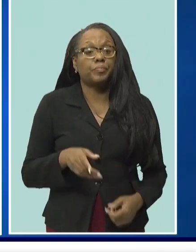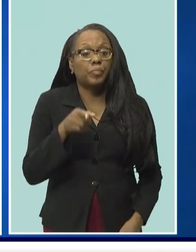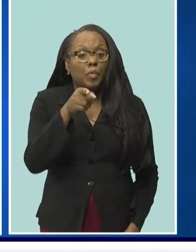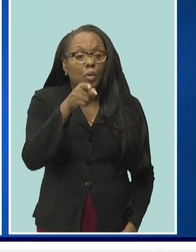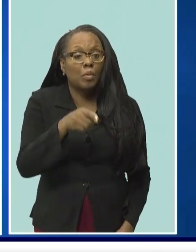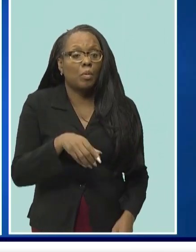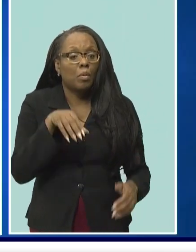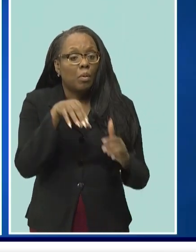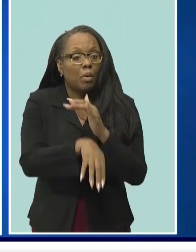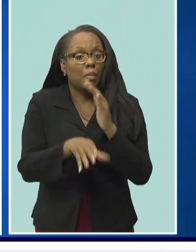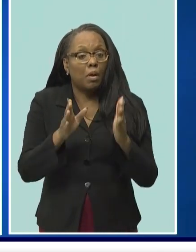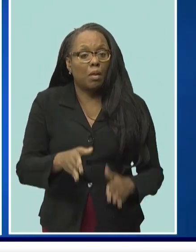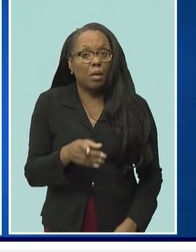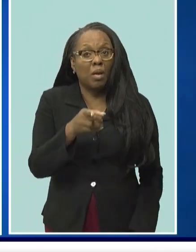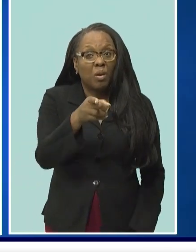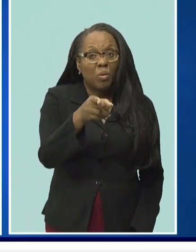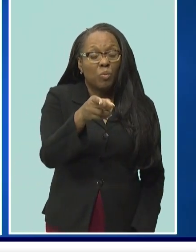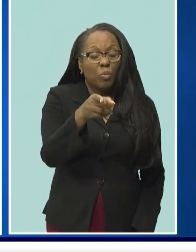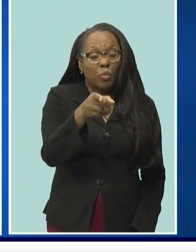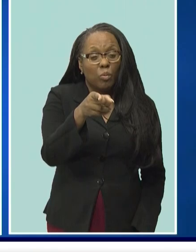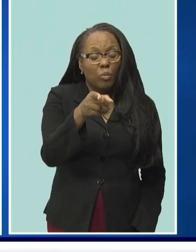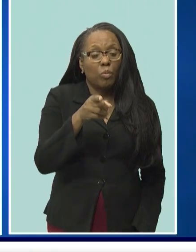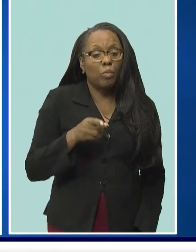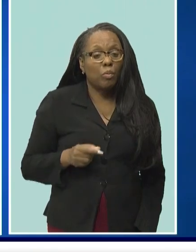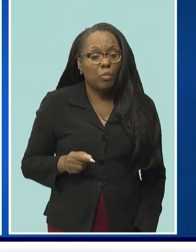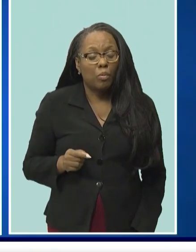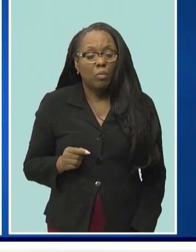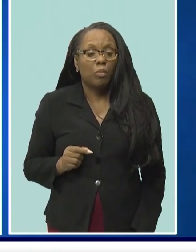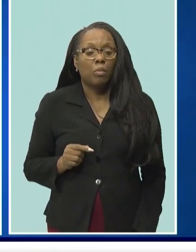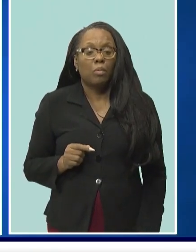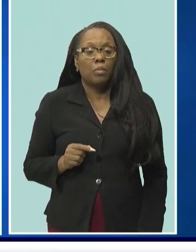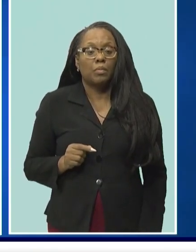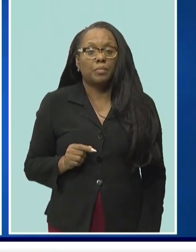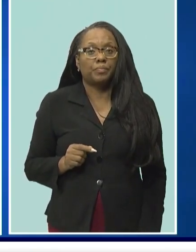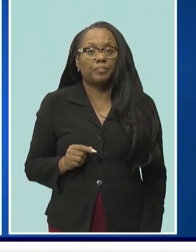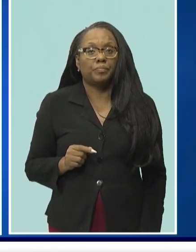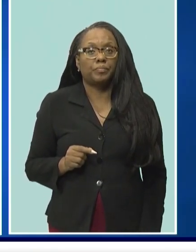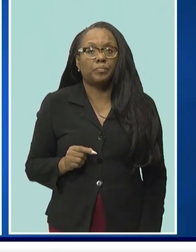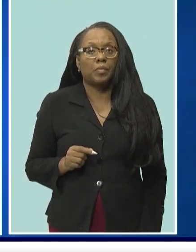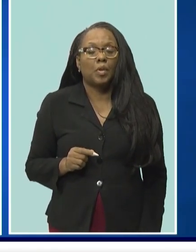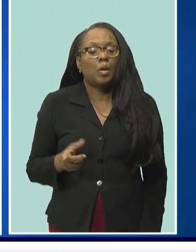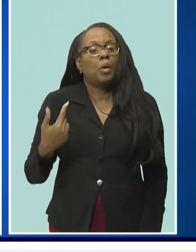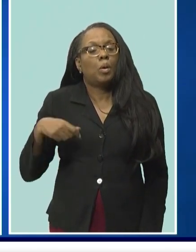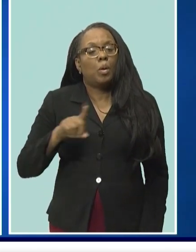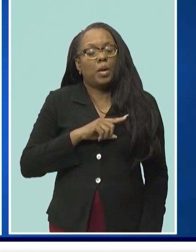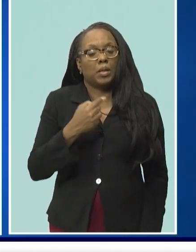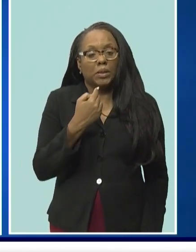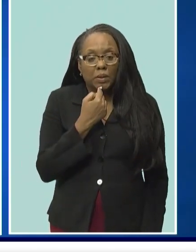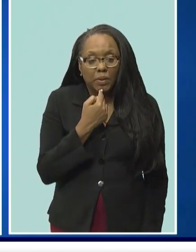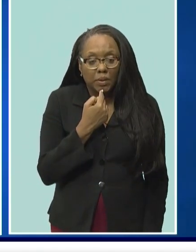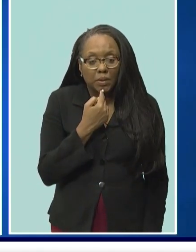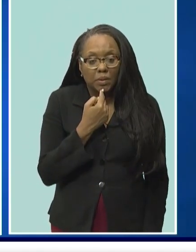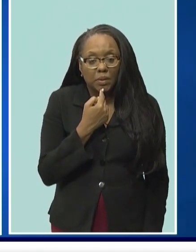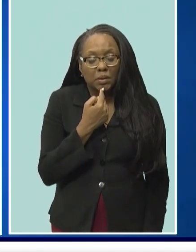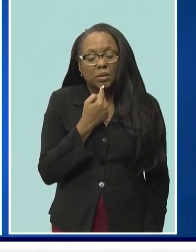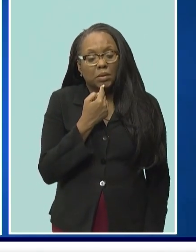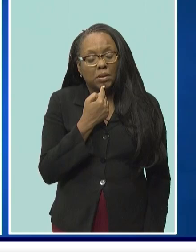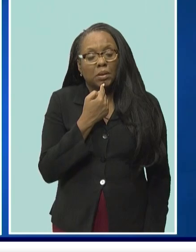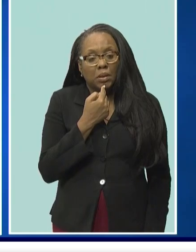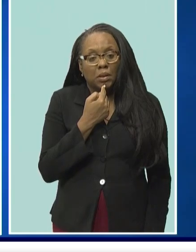criminals: we are serious about this operation. We